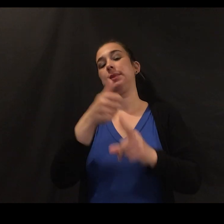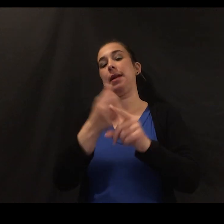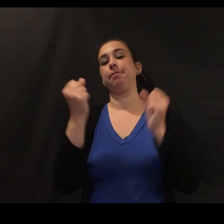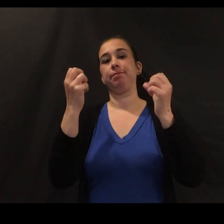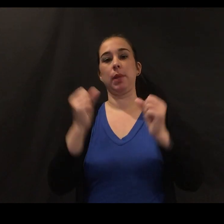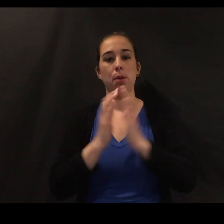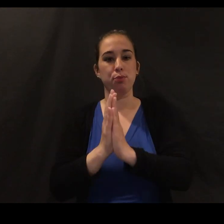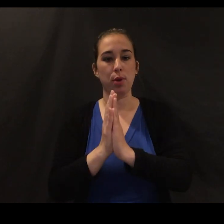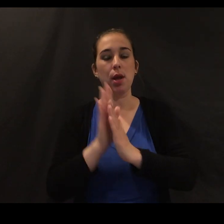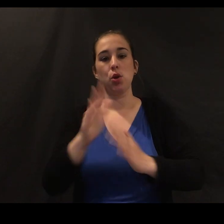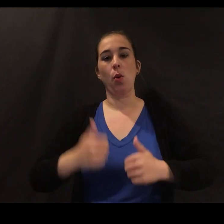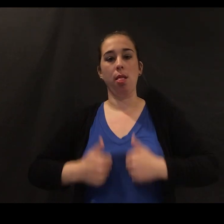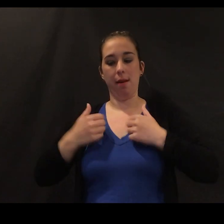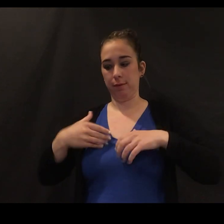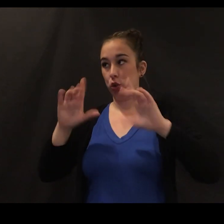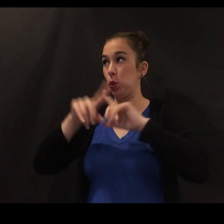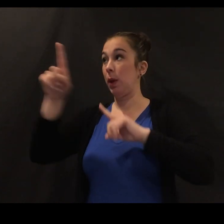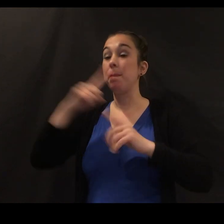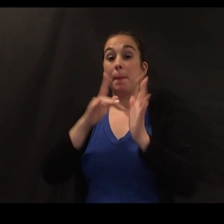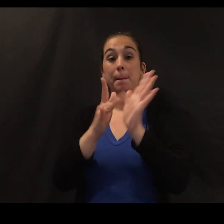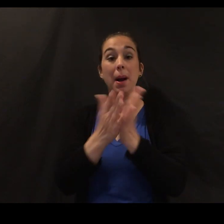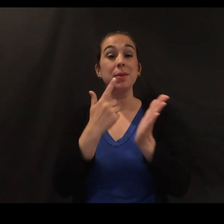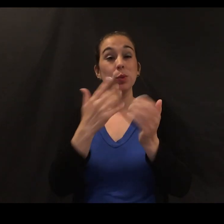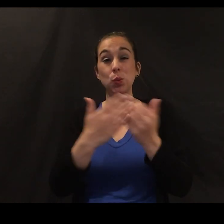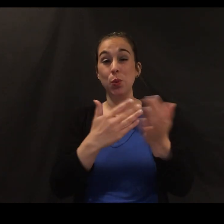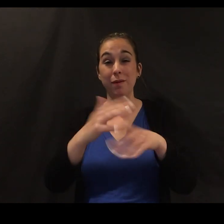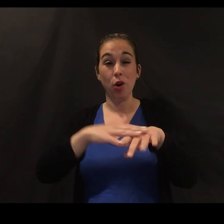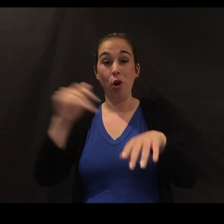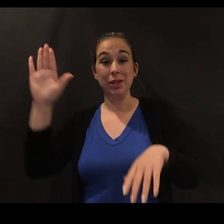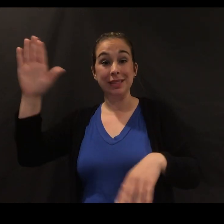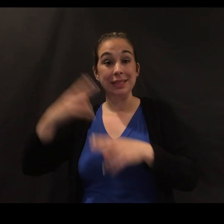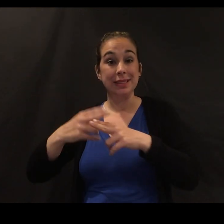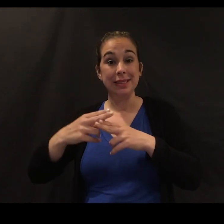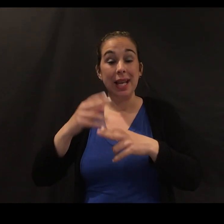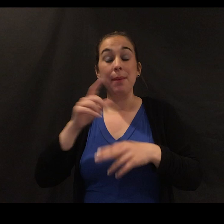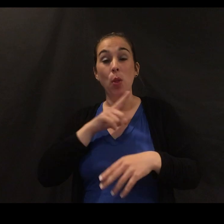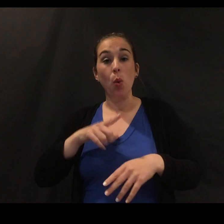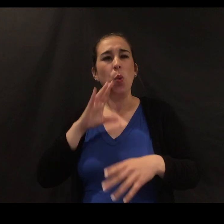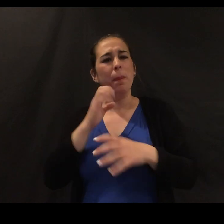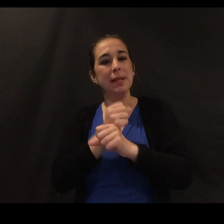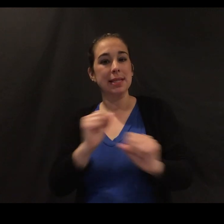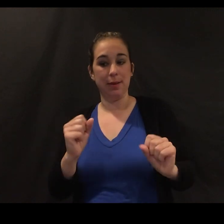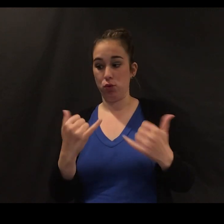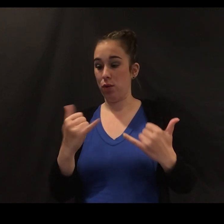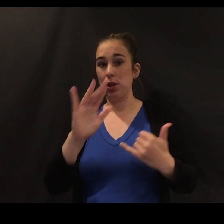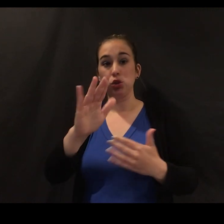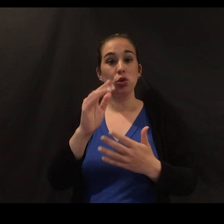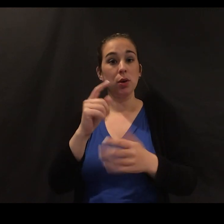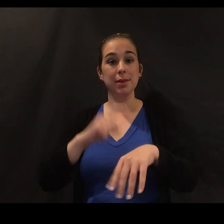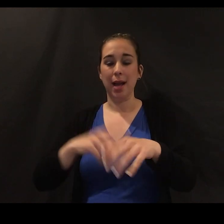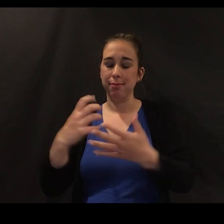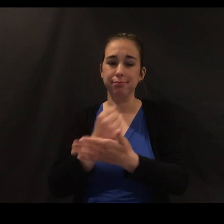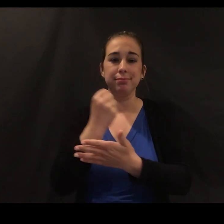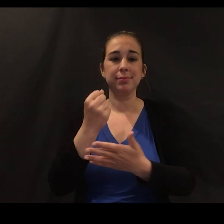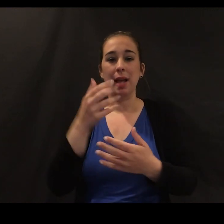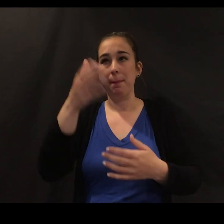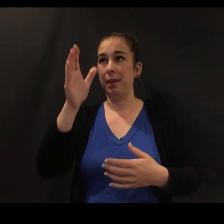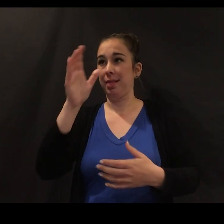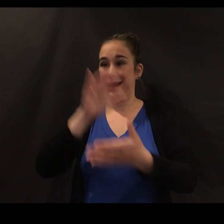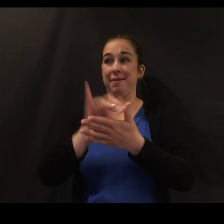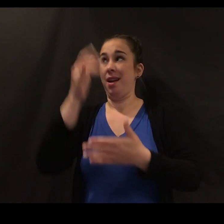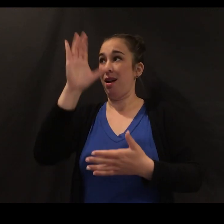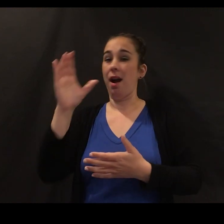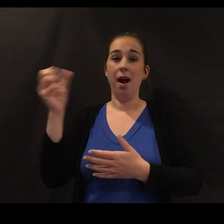Bible says, "Whoever will call on the name of the Lord will be saved." So it's your moment right now. I believe that God brought you to this moment in a